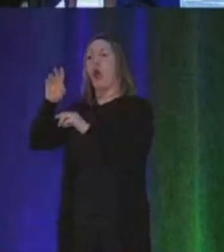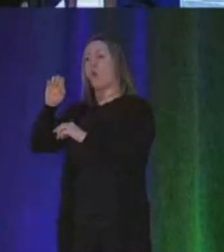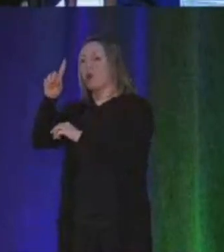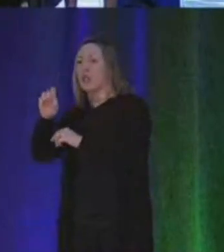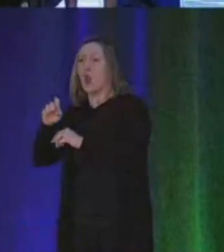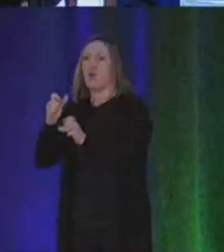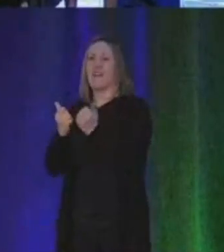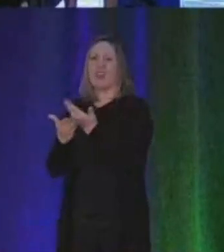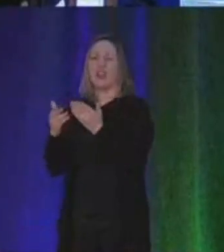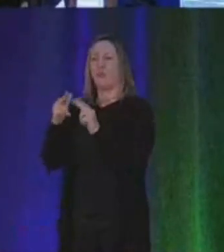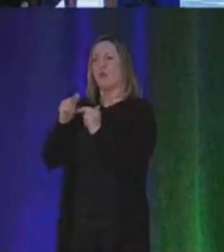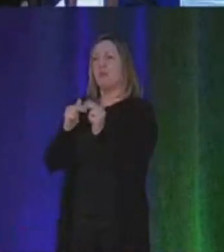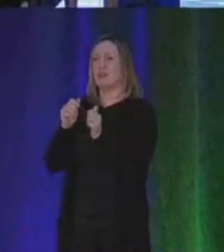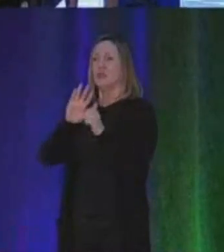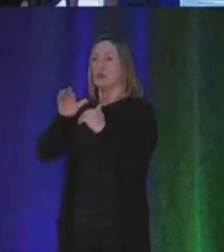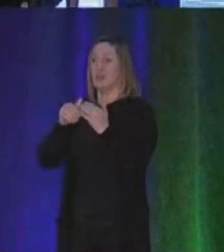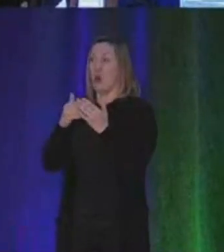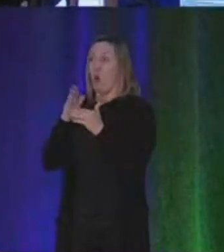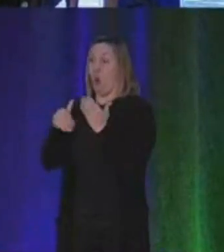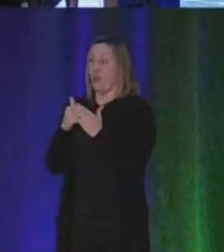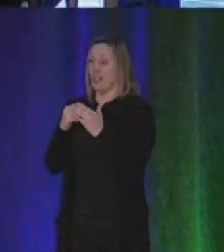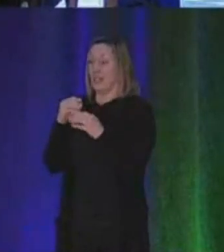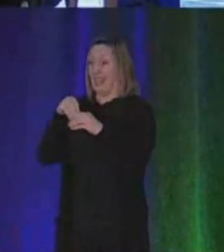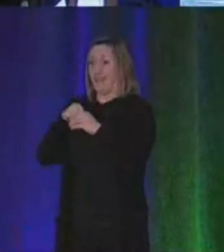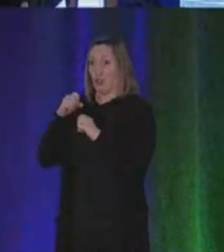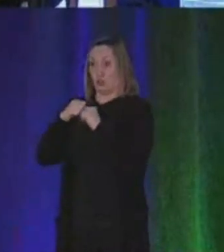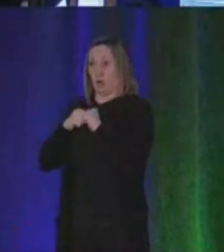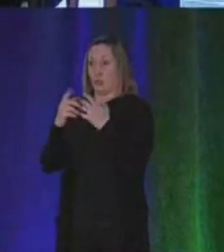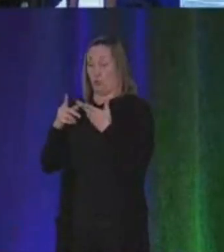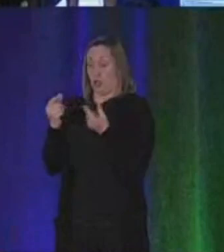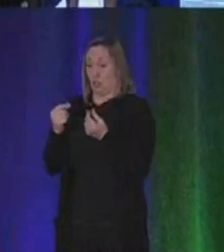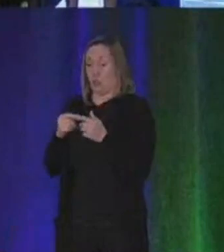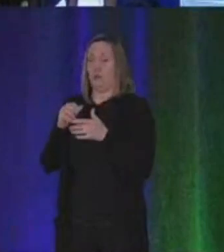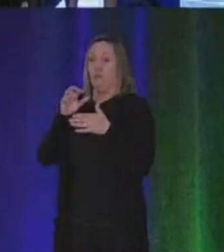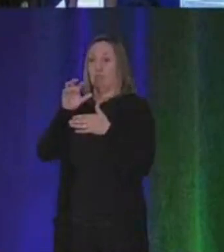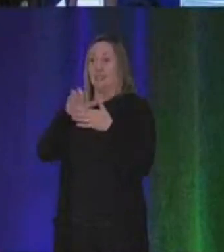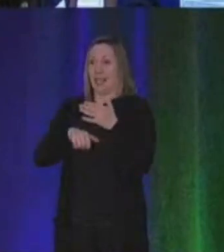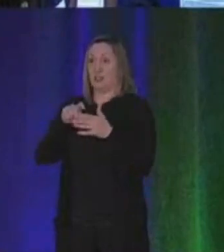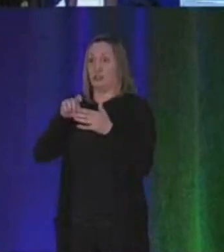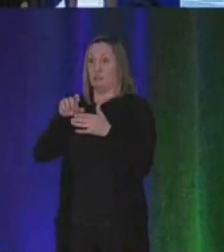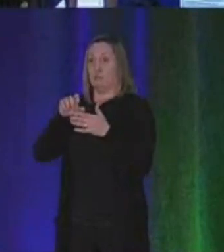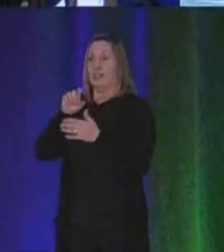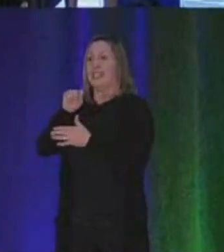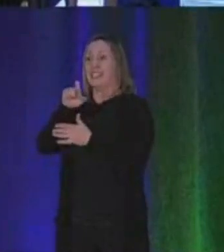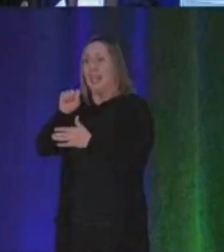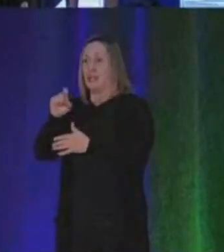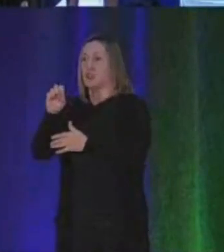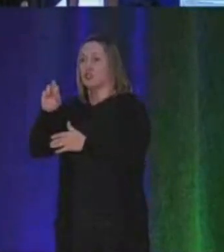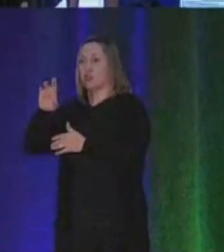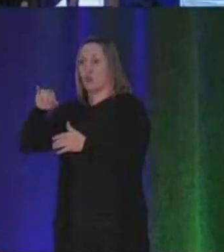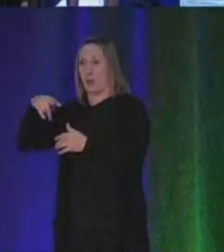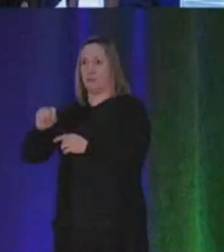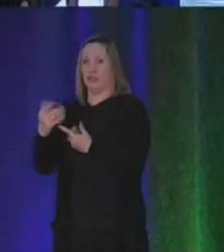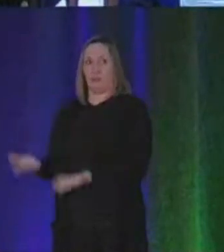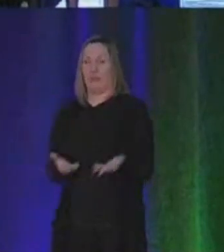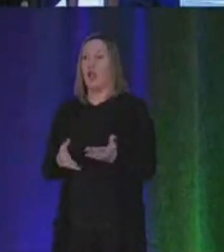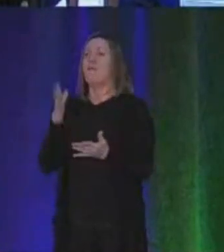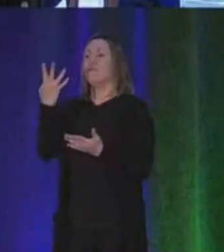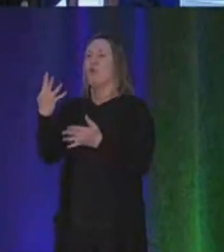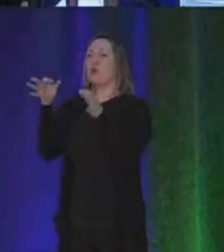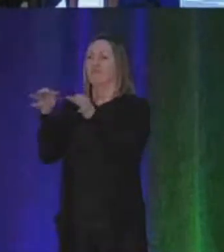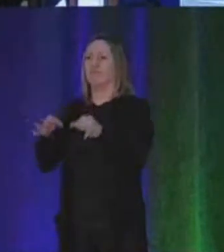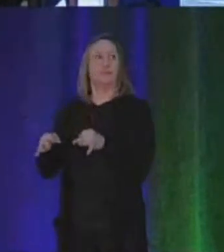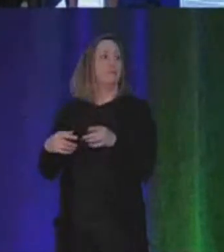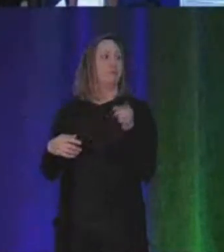you can spin up all the infrastructure you need just by defining it in TypeScript, and we will deploy it into your AWS account. So 4 lines here, new Next.js